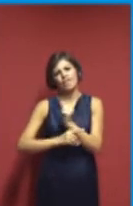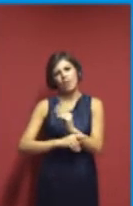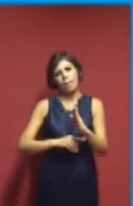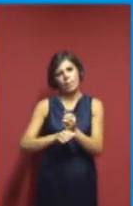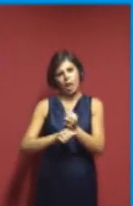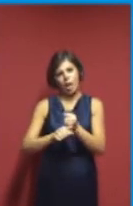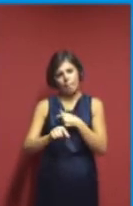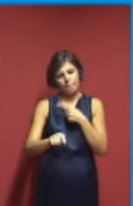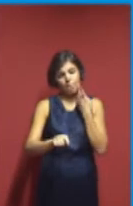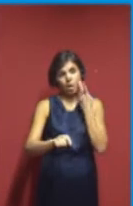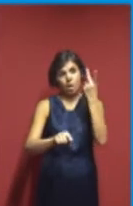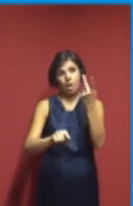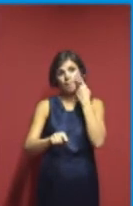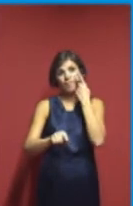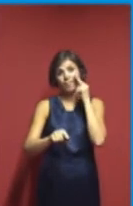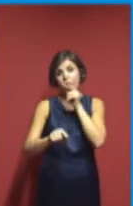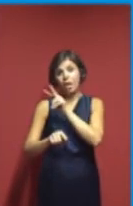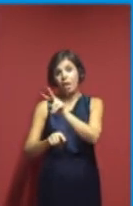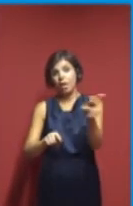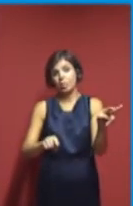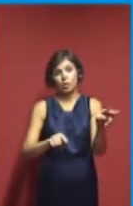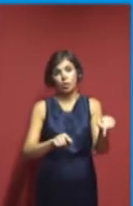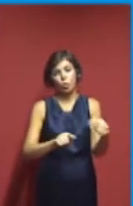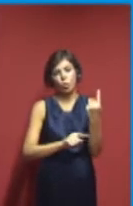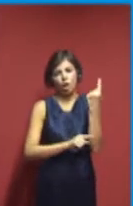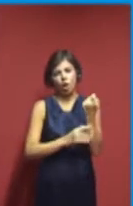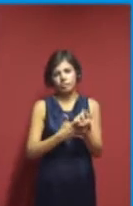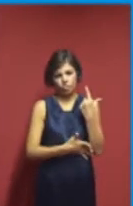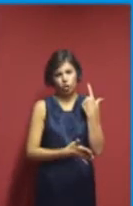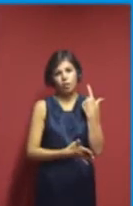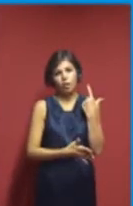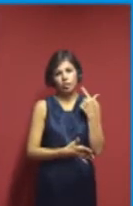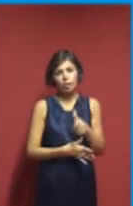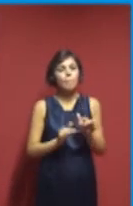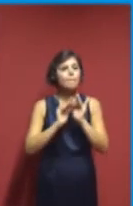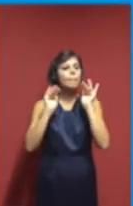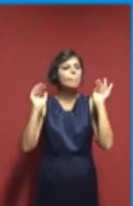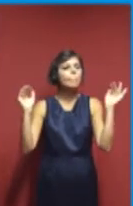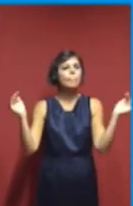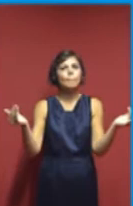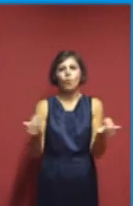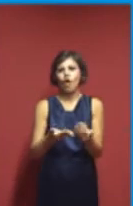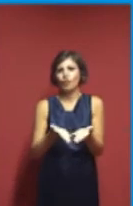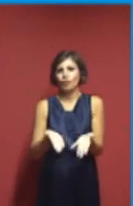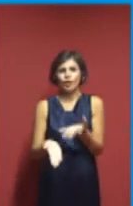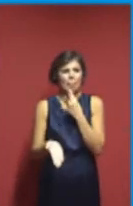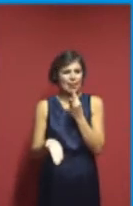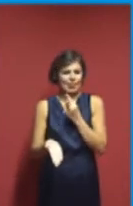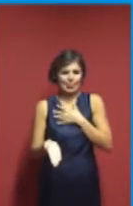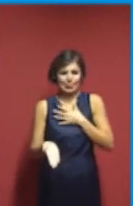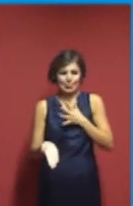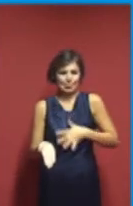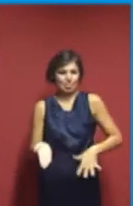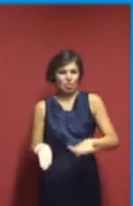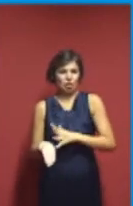Our duty in this beautiful world, where all this nice and peer-to-peer technology is